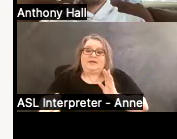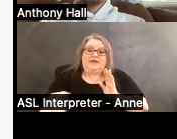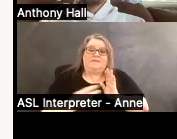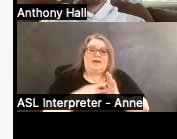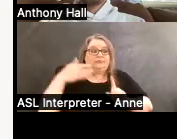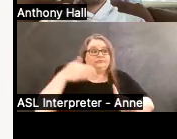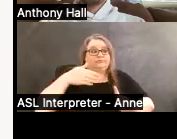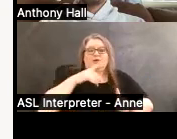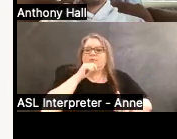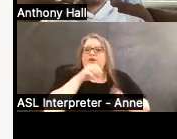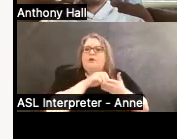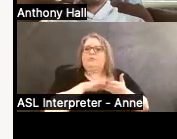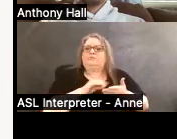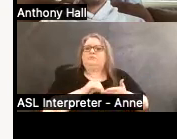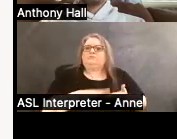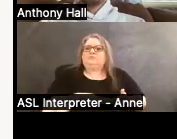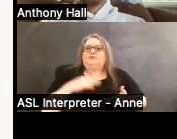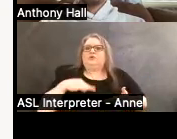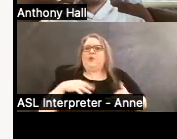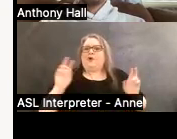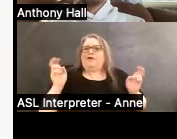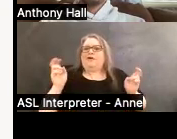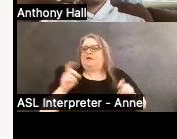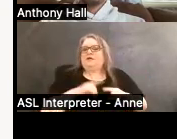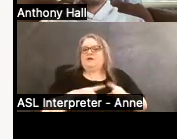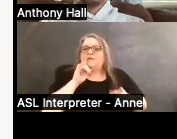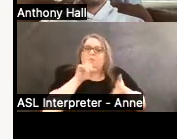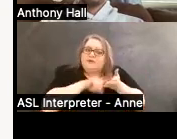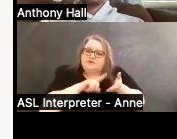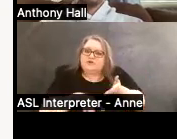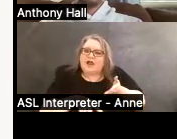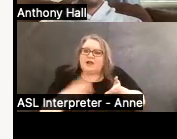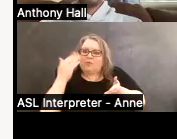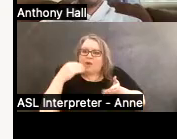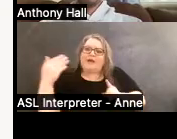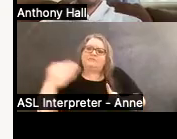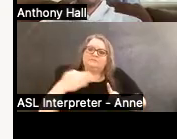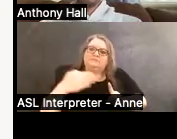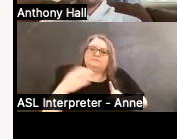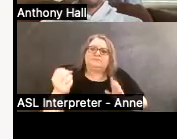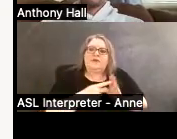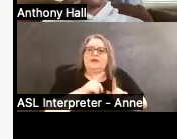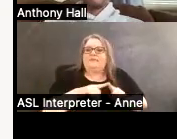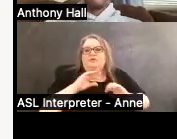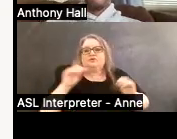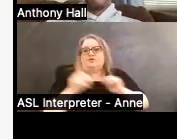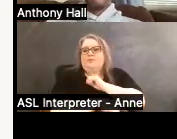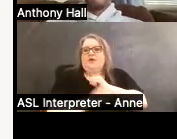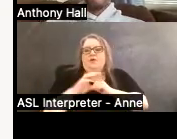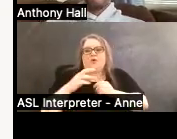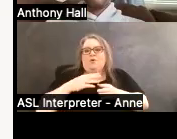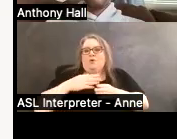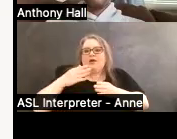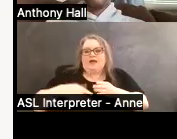a score per se. We may track it of what they are coming back for, but there's no penalty or consequence to